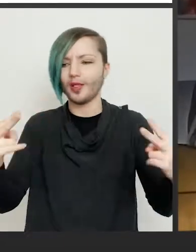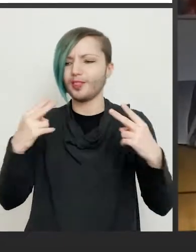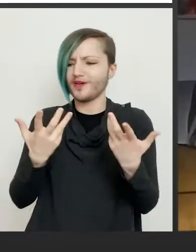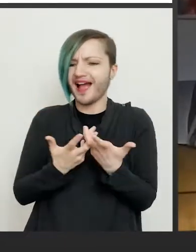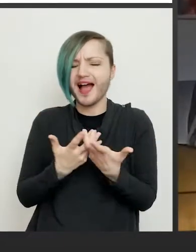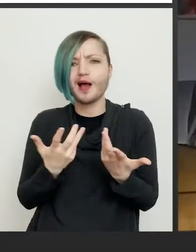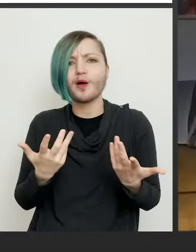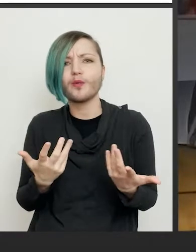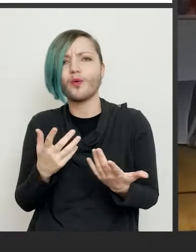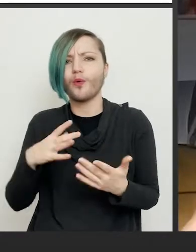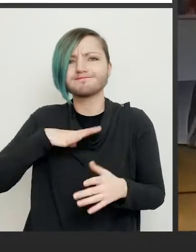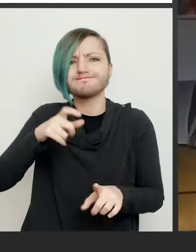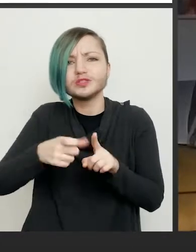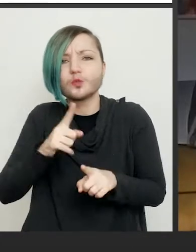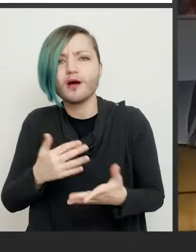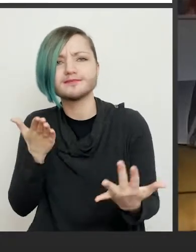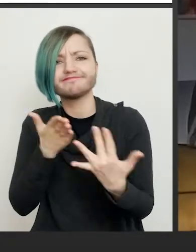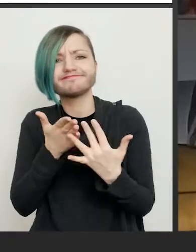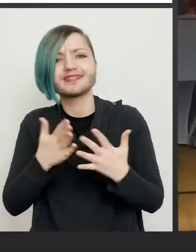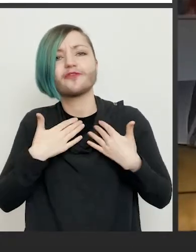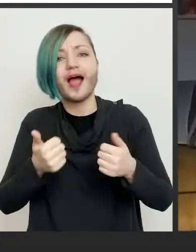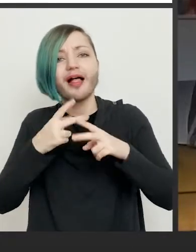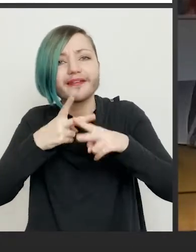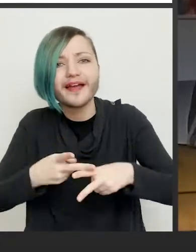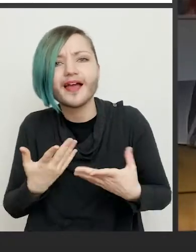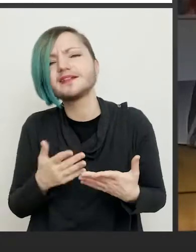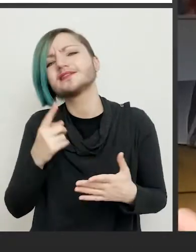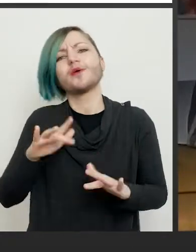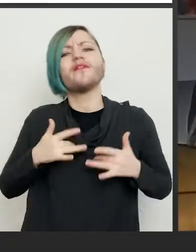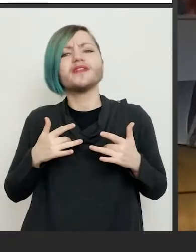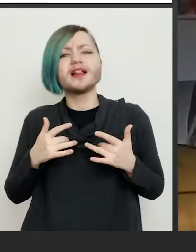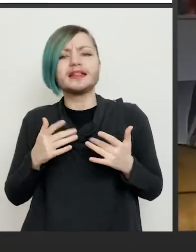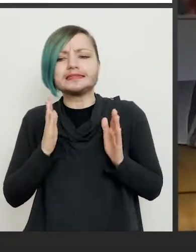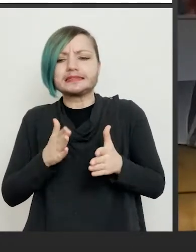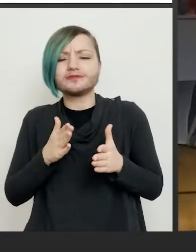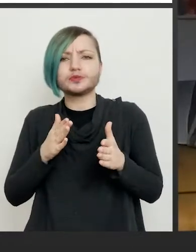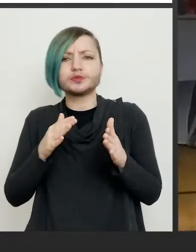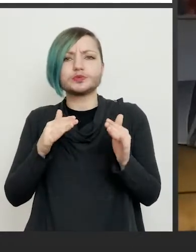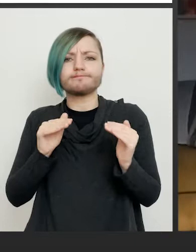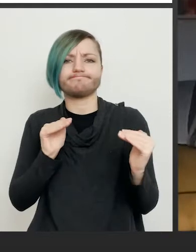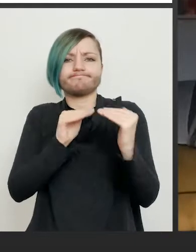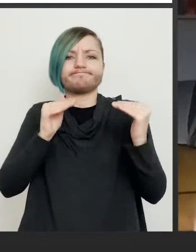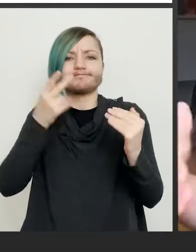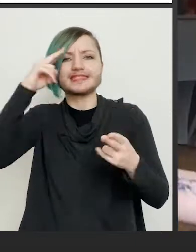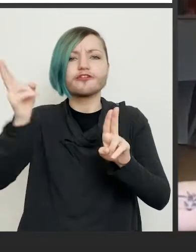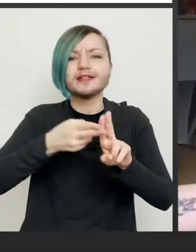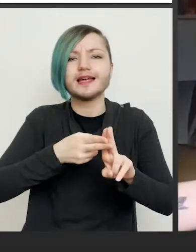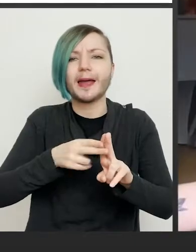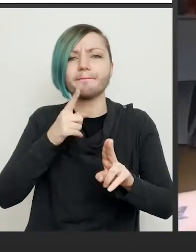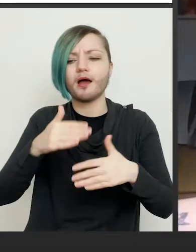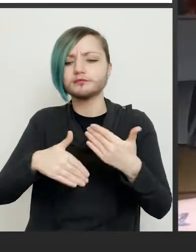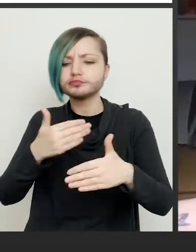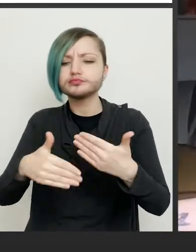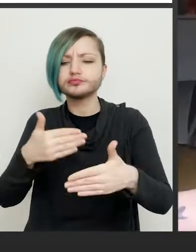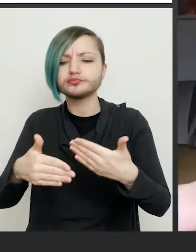I, needed to do to access healthcare. And I felt I had to conform to very specific stereotypes. But as it got along, I sort